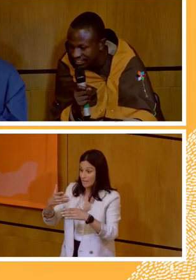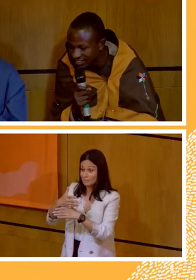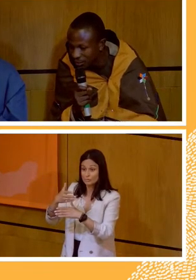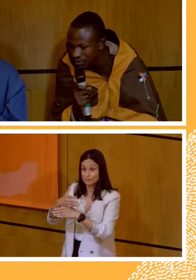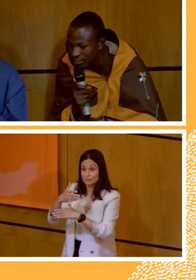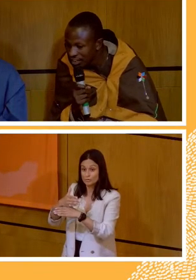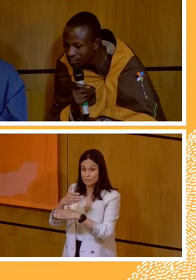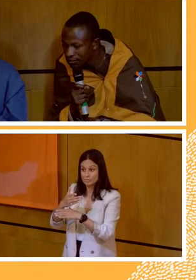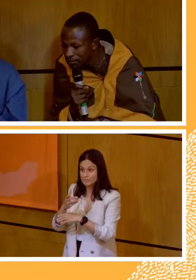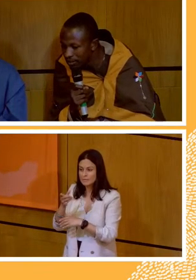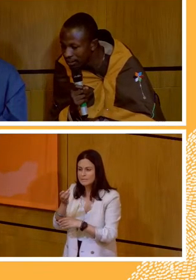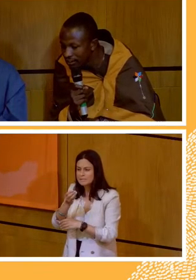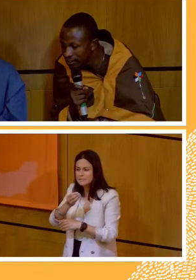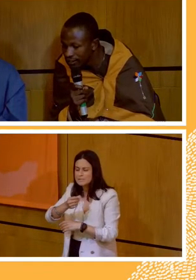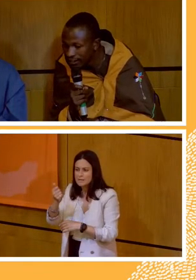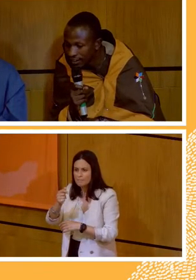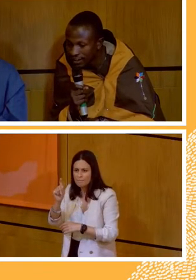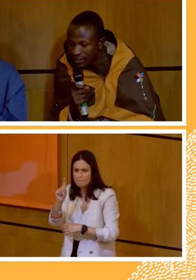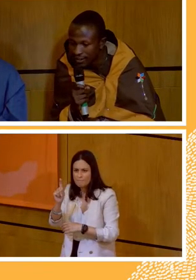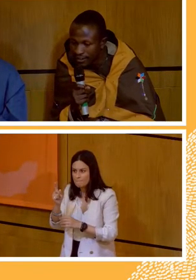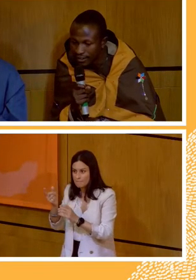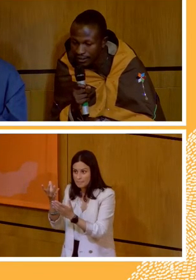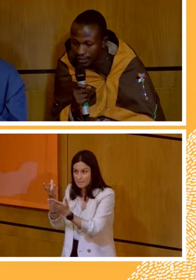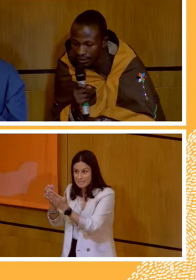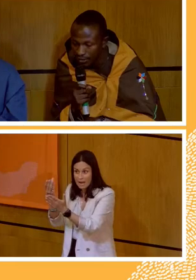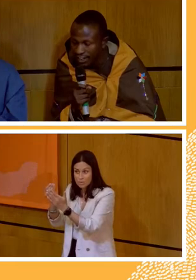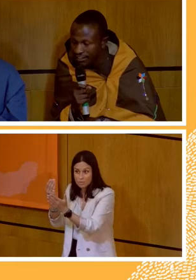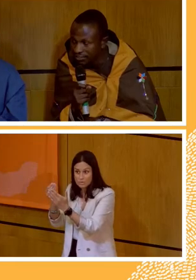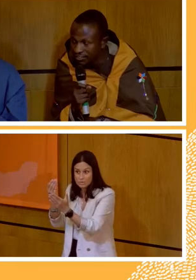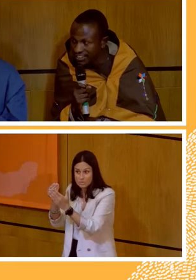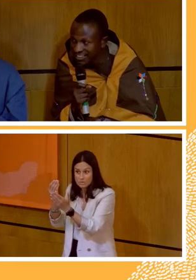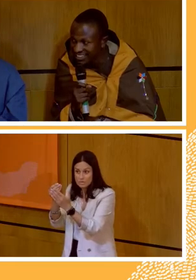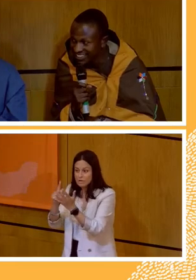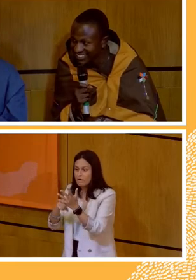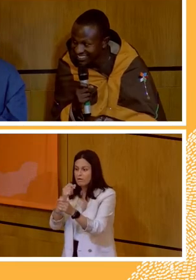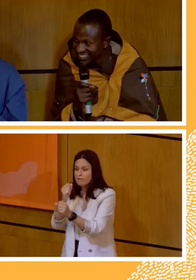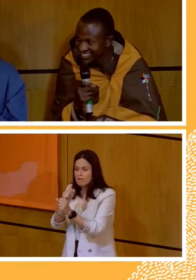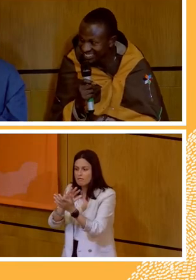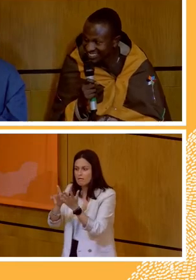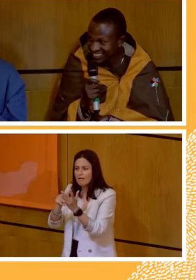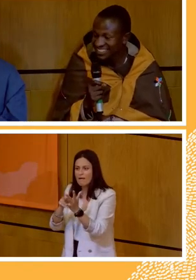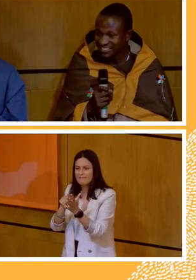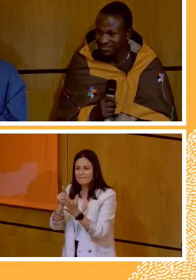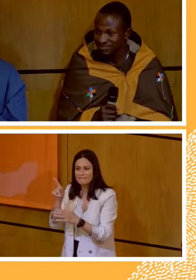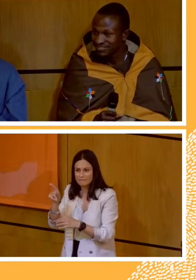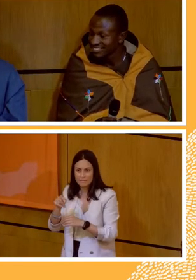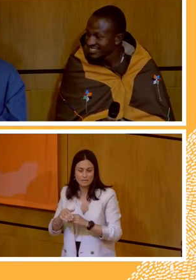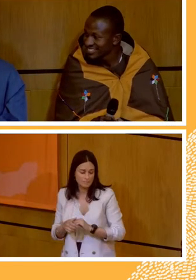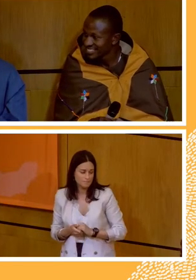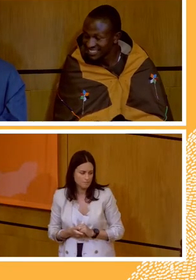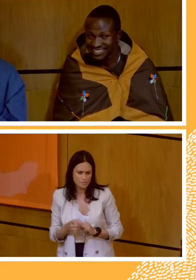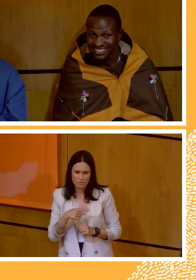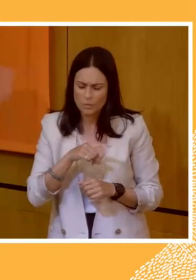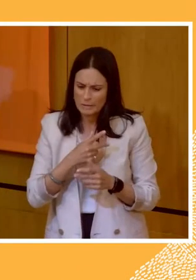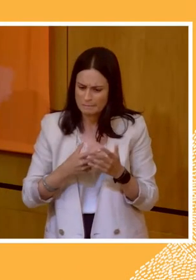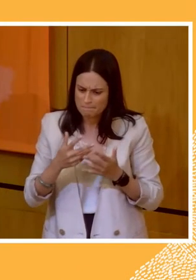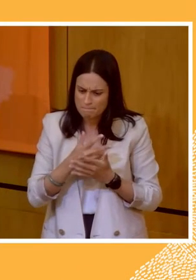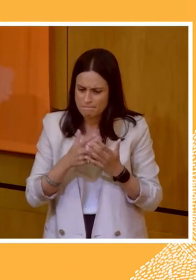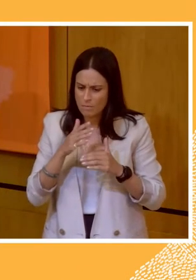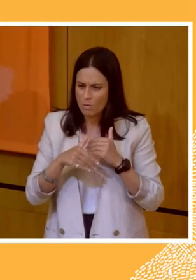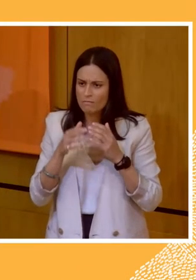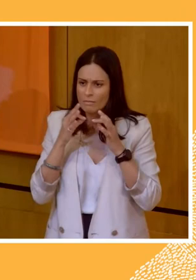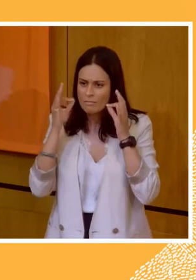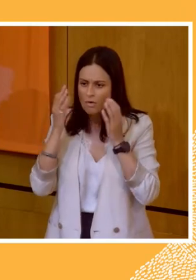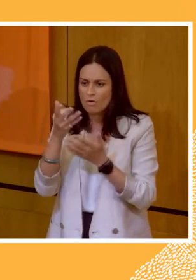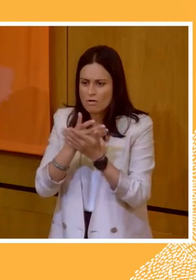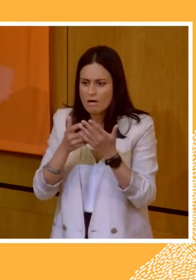taking the sound from a log hive. So we talk a lot about the podcast being